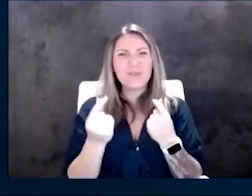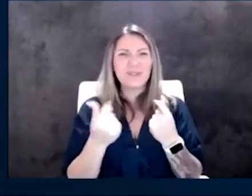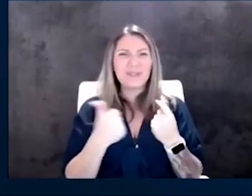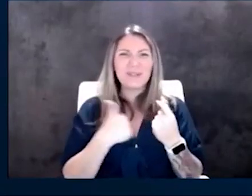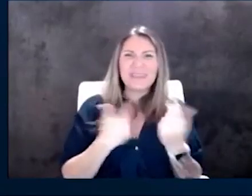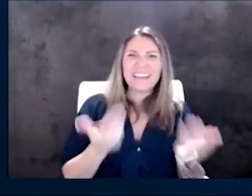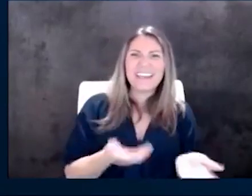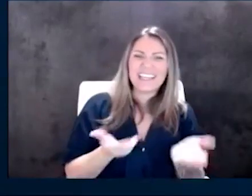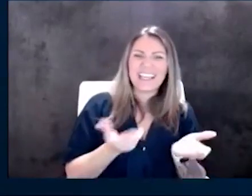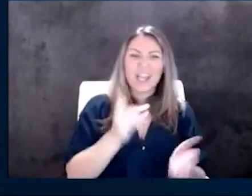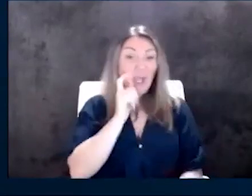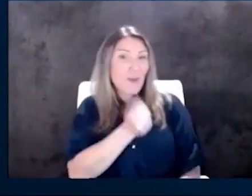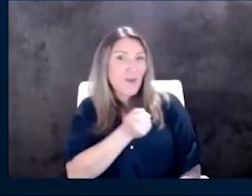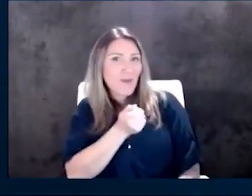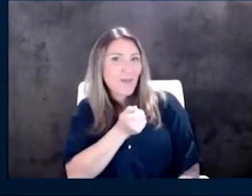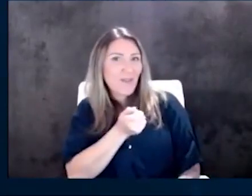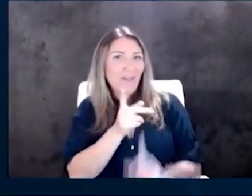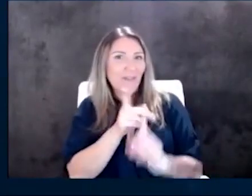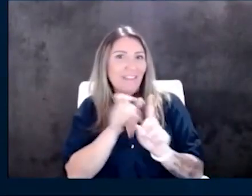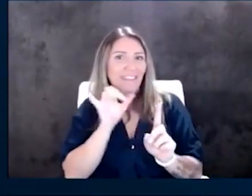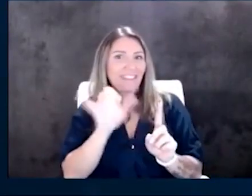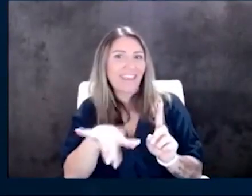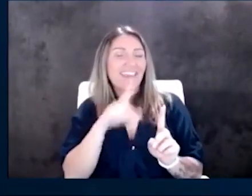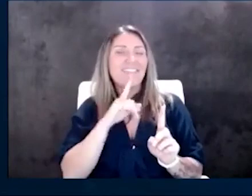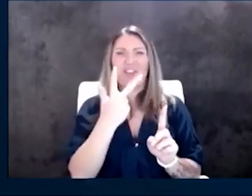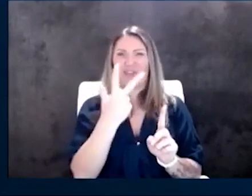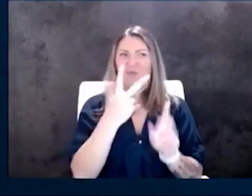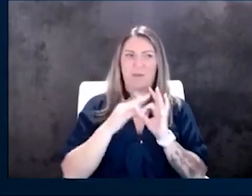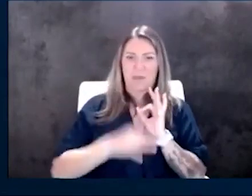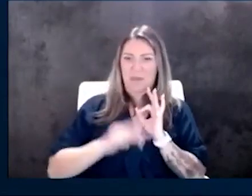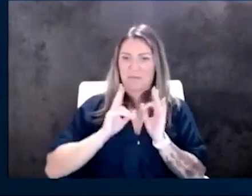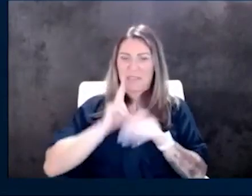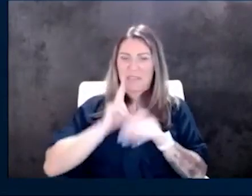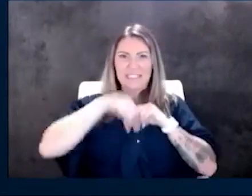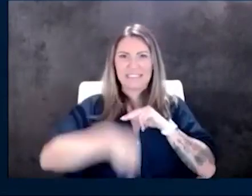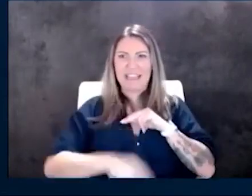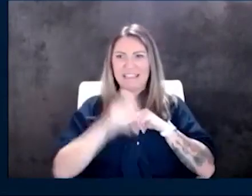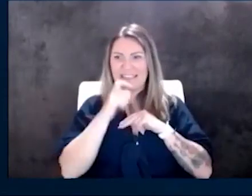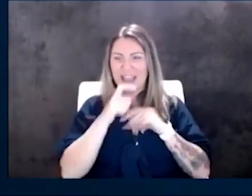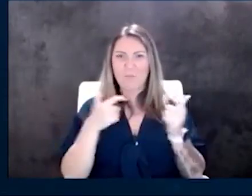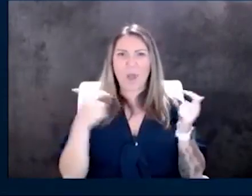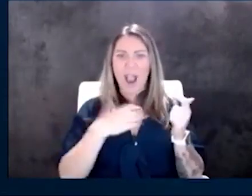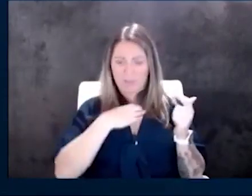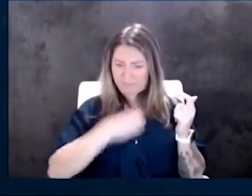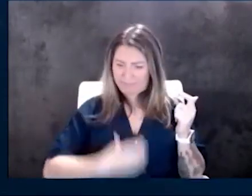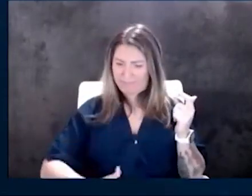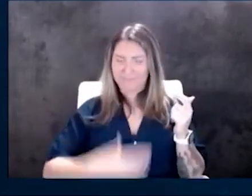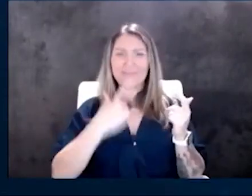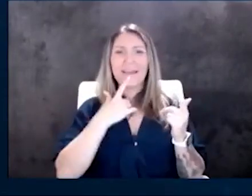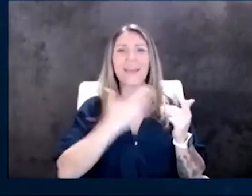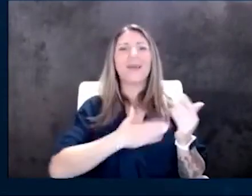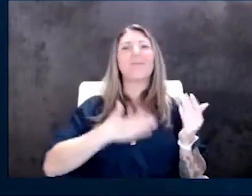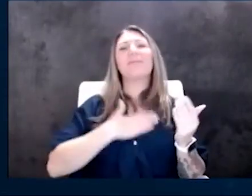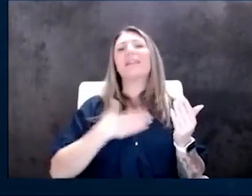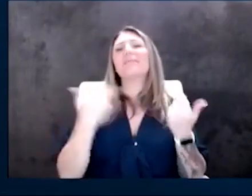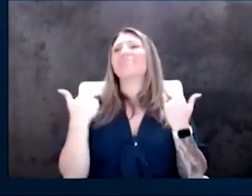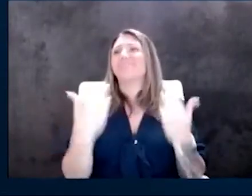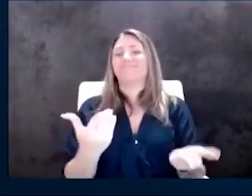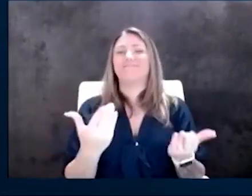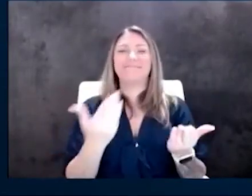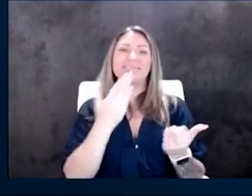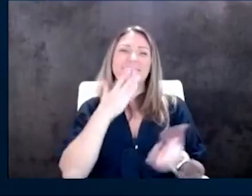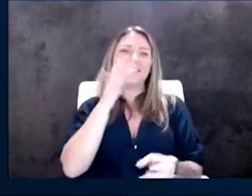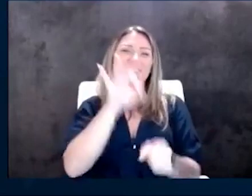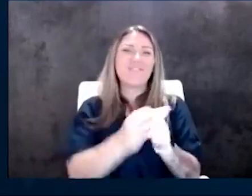that what you're trying to say? 3 pleats in the cords, and my ties are not that wide. Oh, today's a little wider. Should Okay, be. please Cool. somebody go with me on one of that. Just